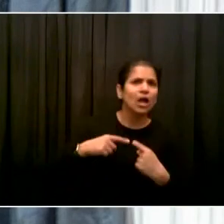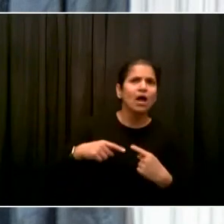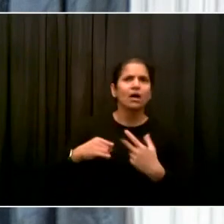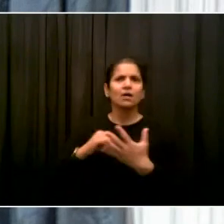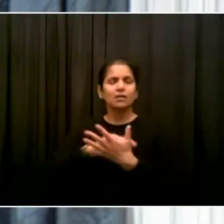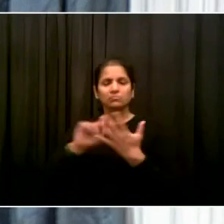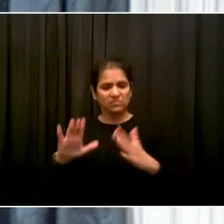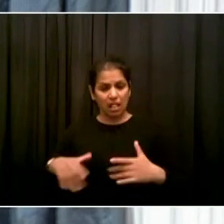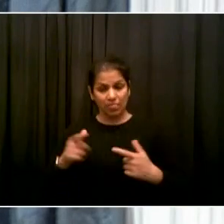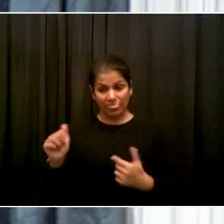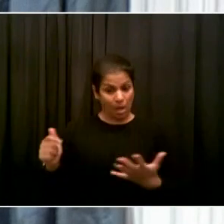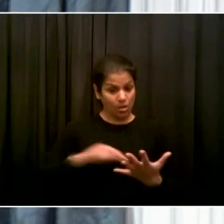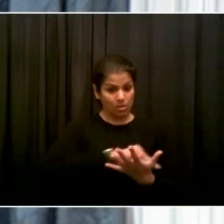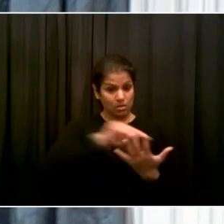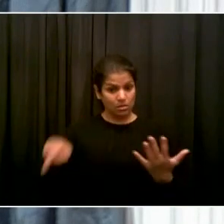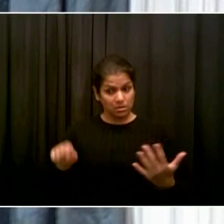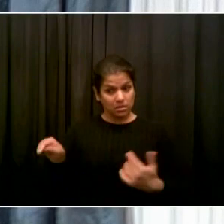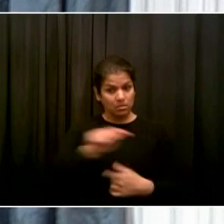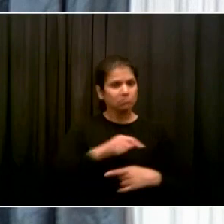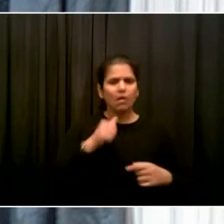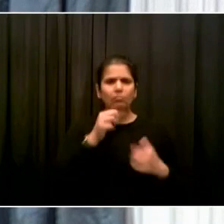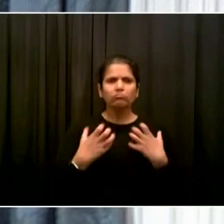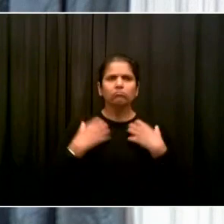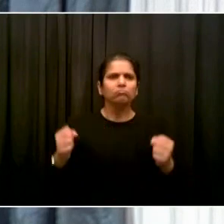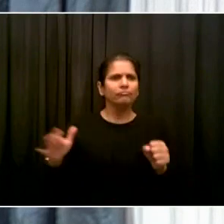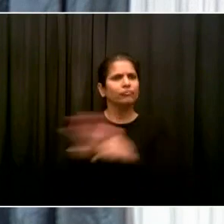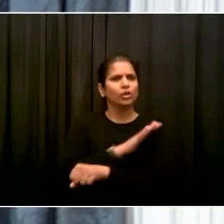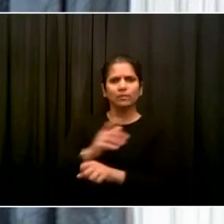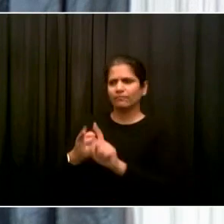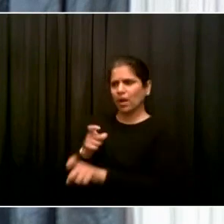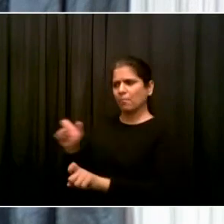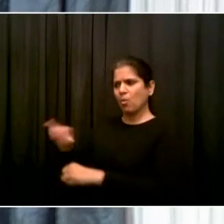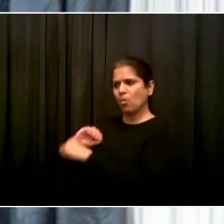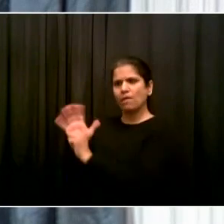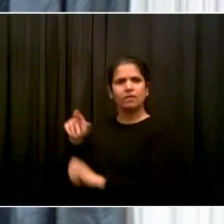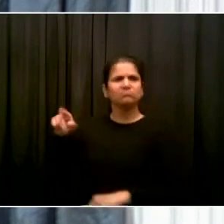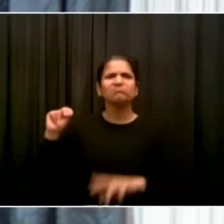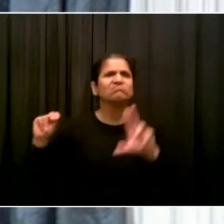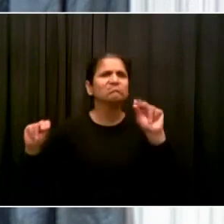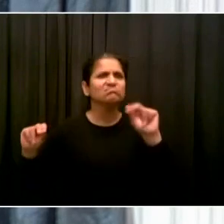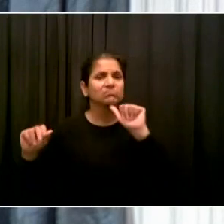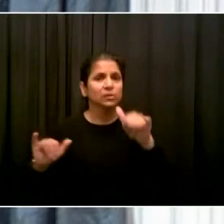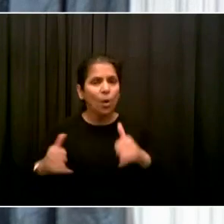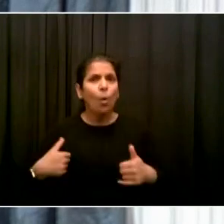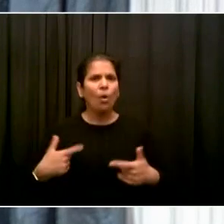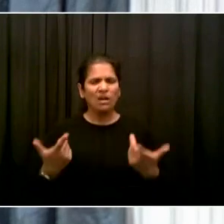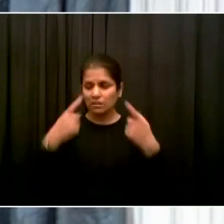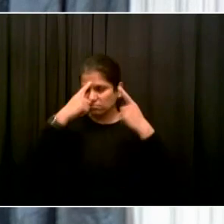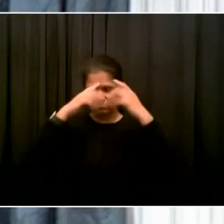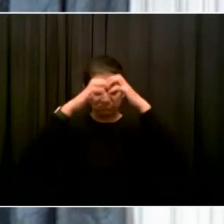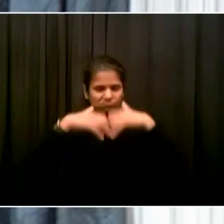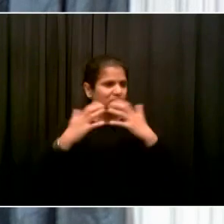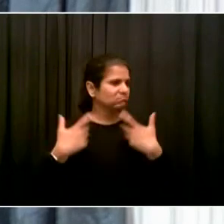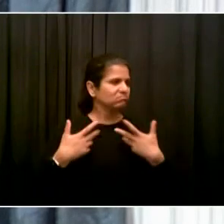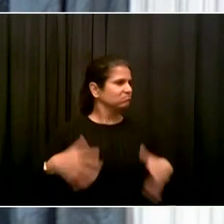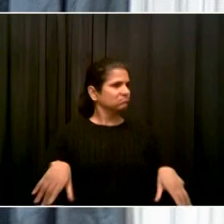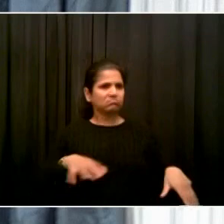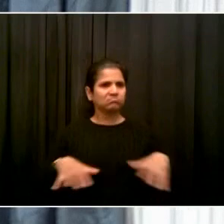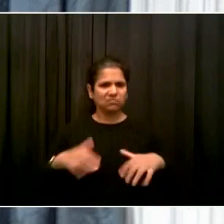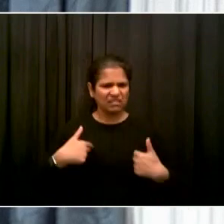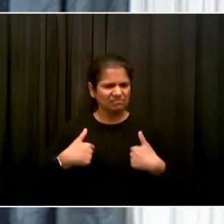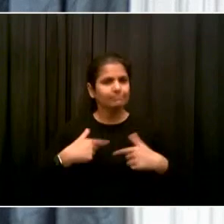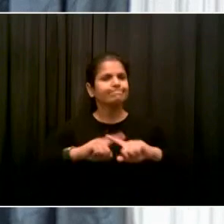meals, leave them exhausted. Many work in jobs that require quite a bit of physical labor, as